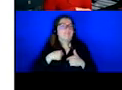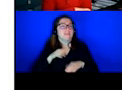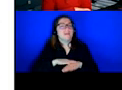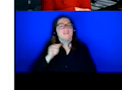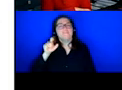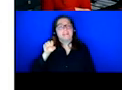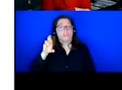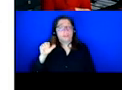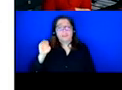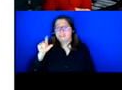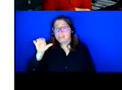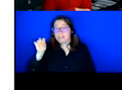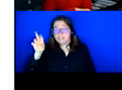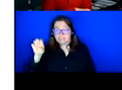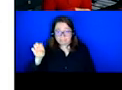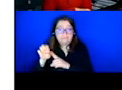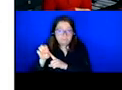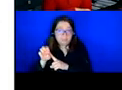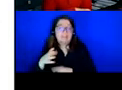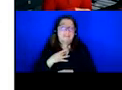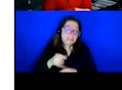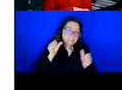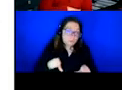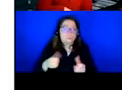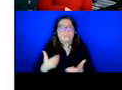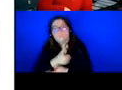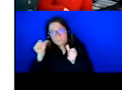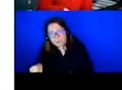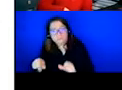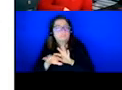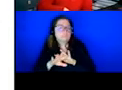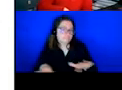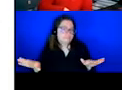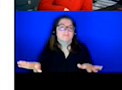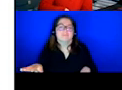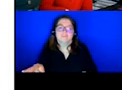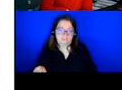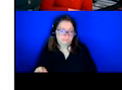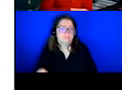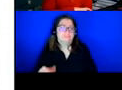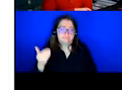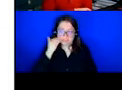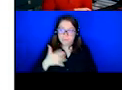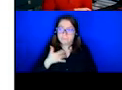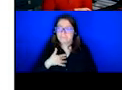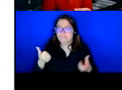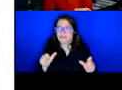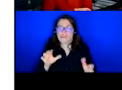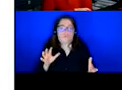Go on, like posts, make new posts too. That's always helpful. I know the feeling of trying to create engagement. So,